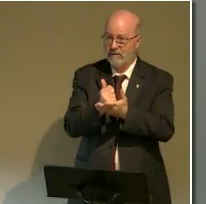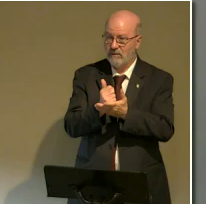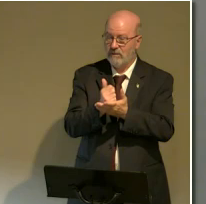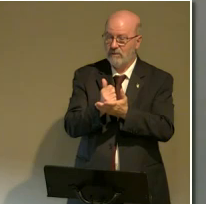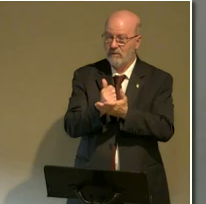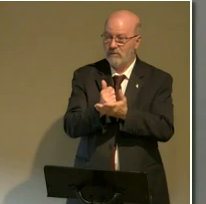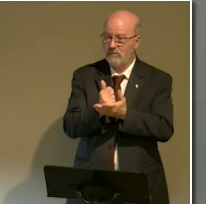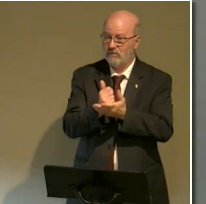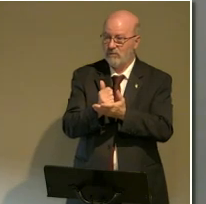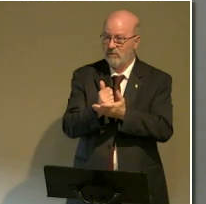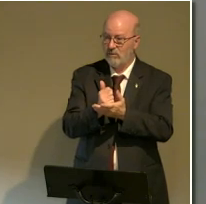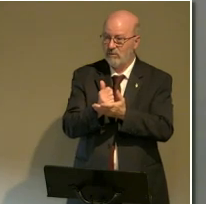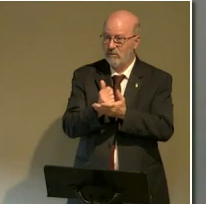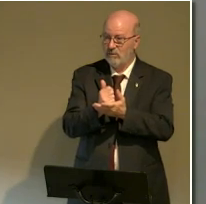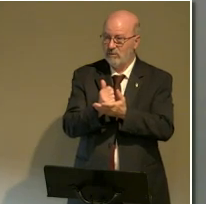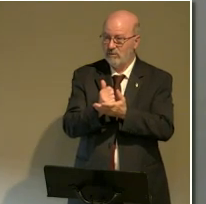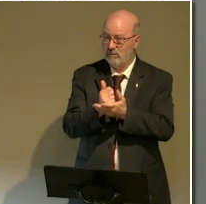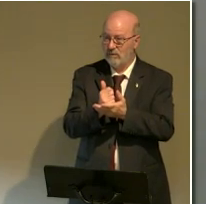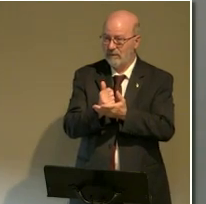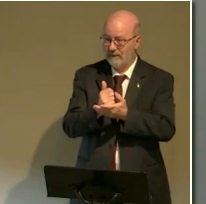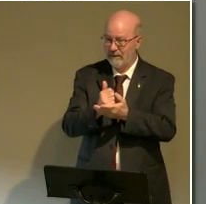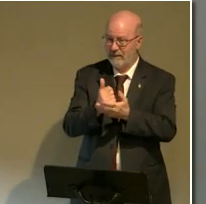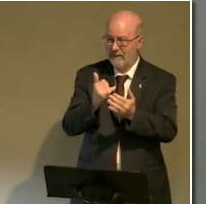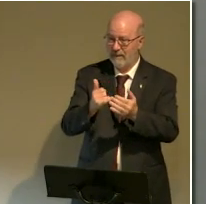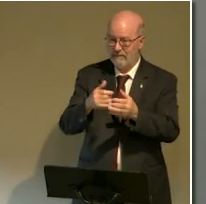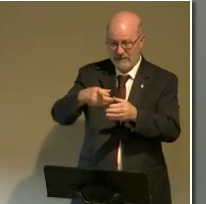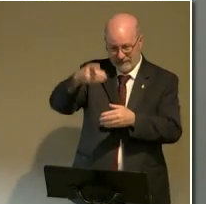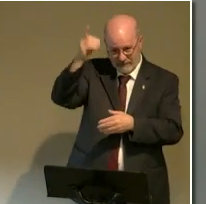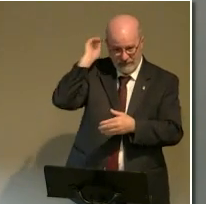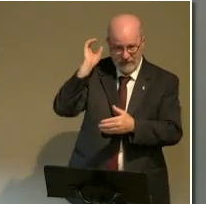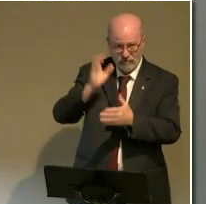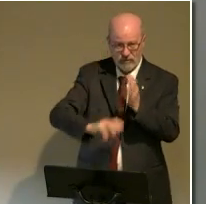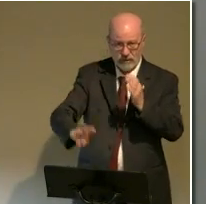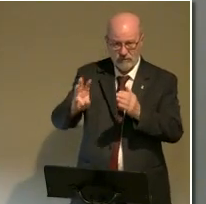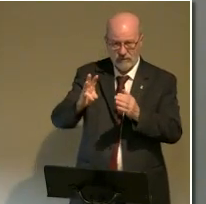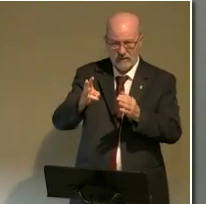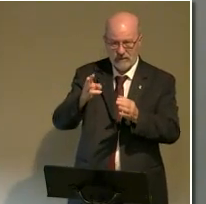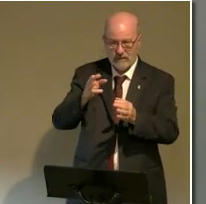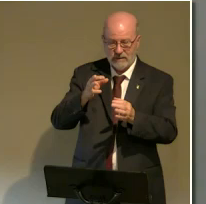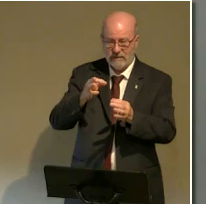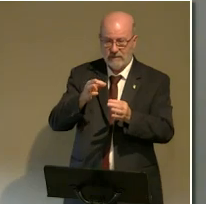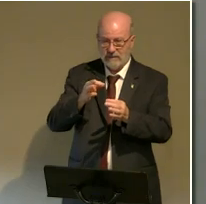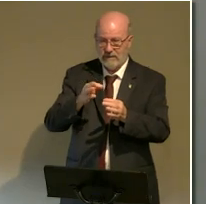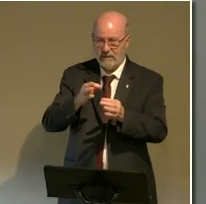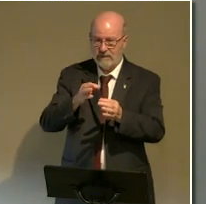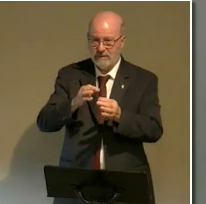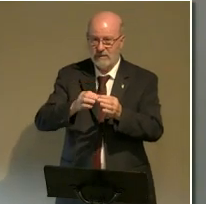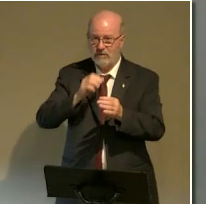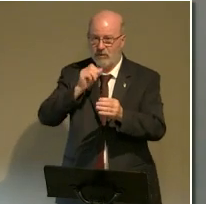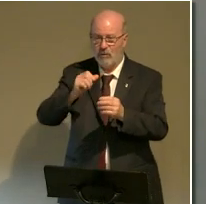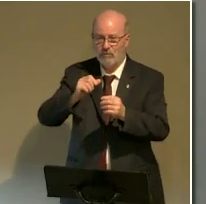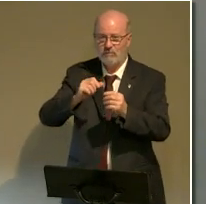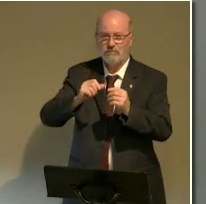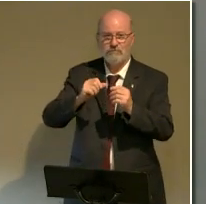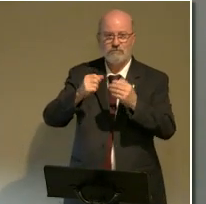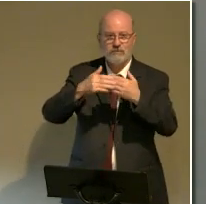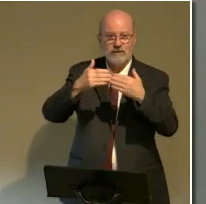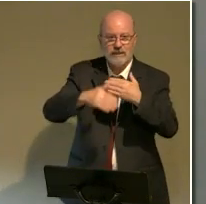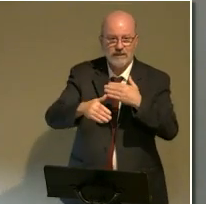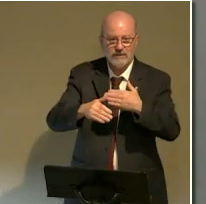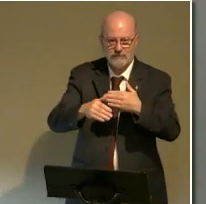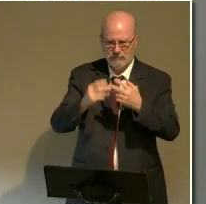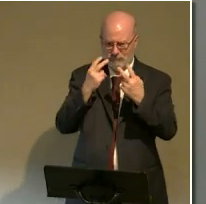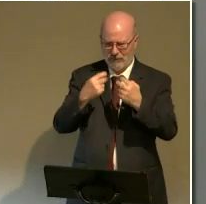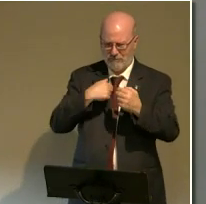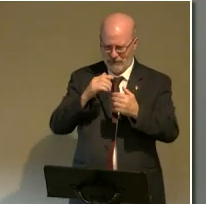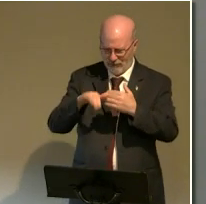going to spend this time in Daniel 6. It's going to be a simple, no PowerPoint, so you're going to have to look, stare at me the whole